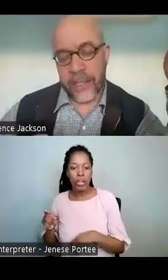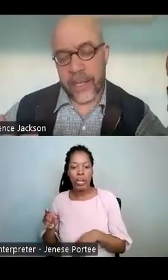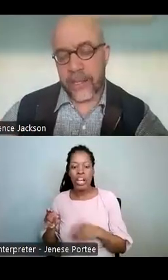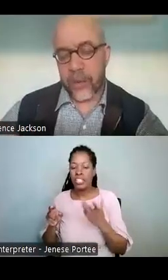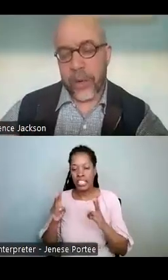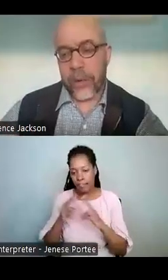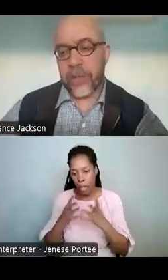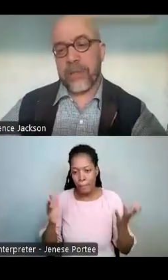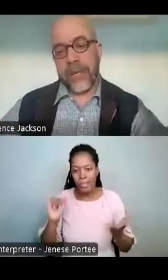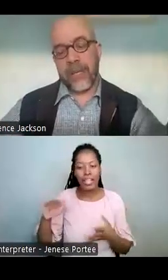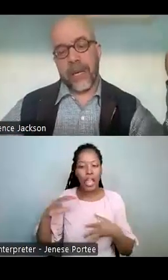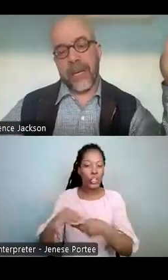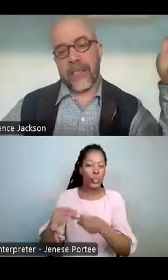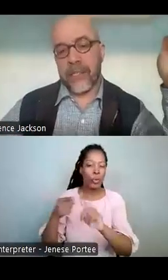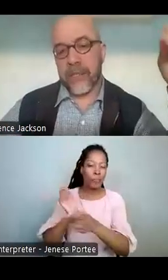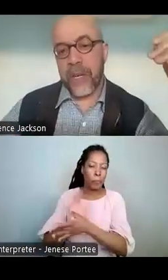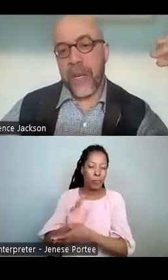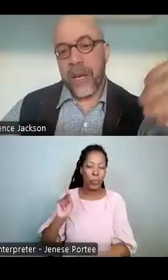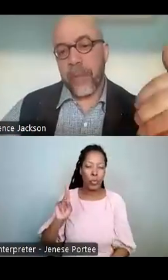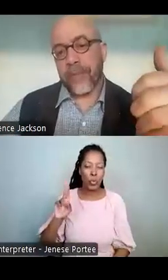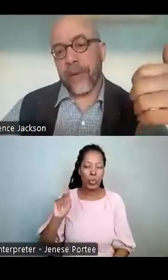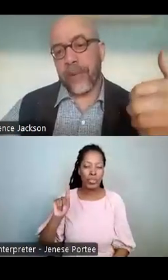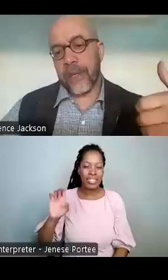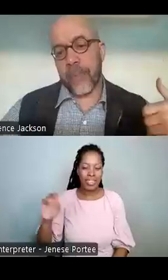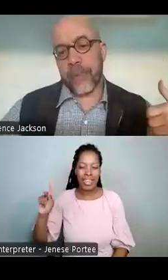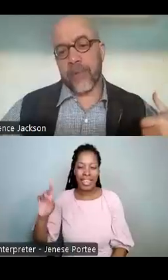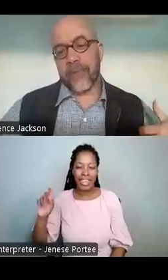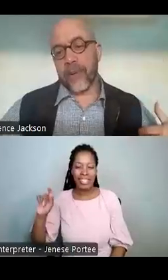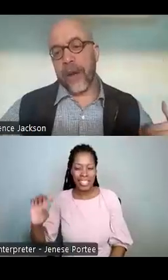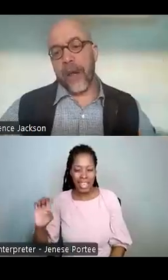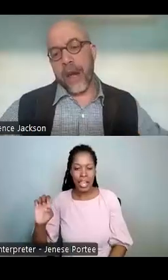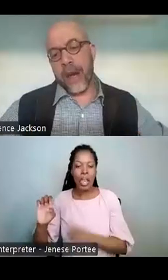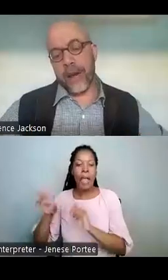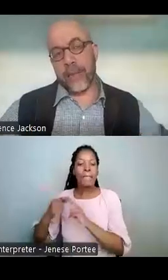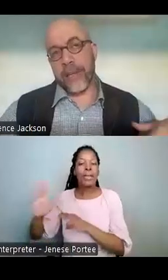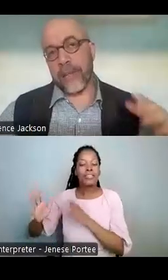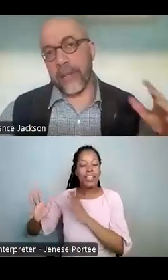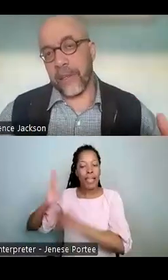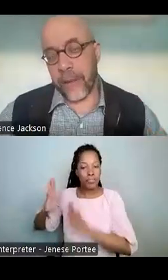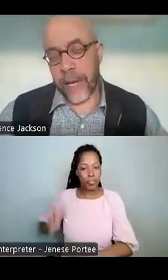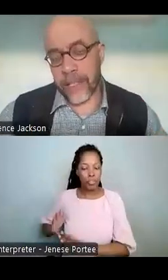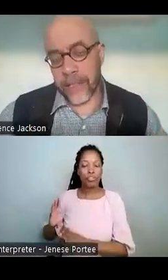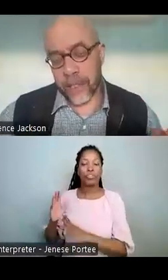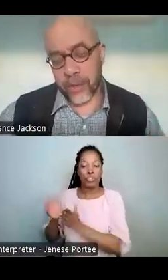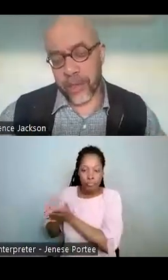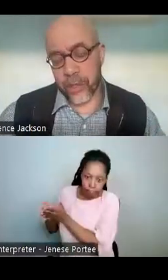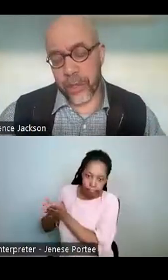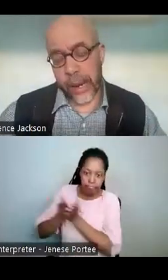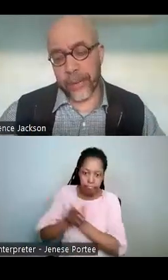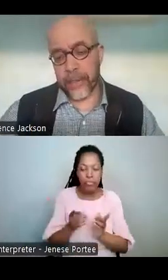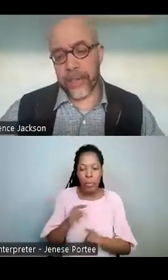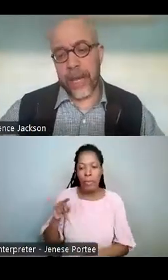the Alex Haley story about his Mandinga ancestors coming from the Gambia River in the 18th century